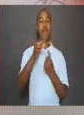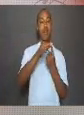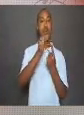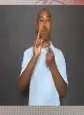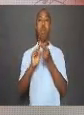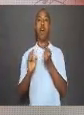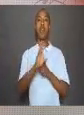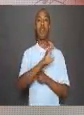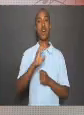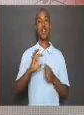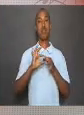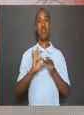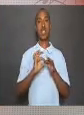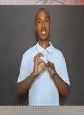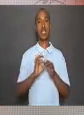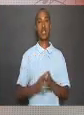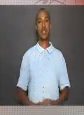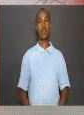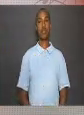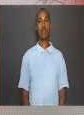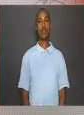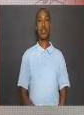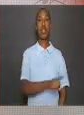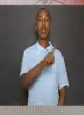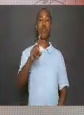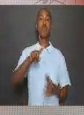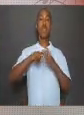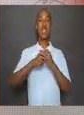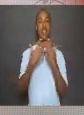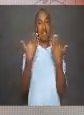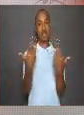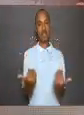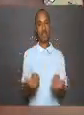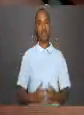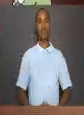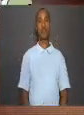polar covalent bonds. You may begin now.